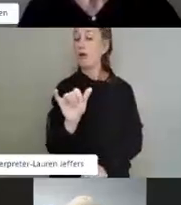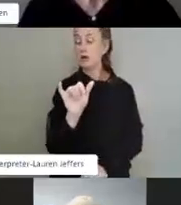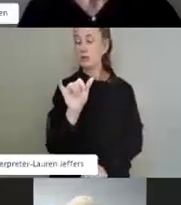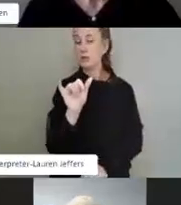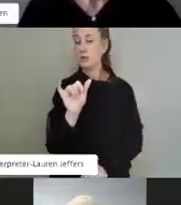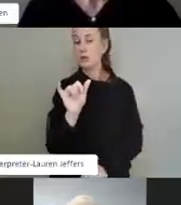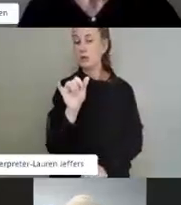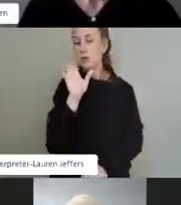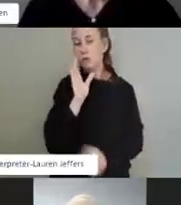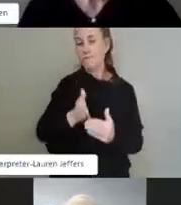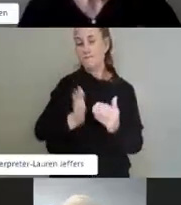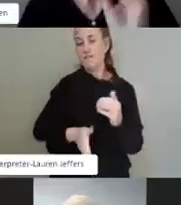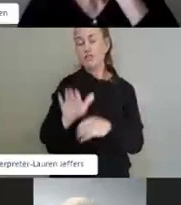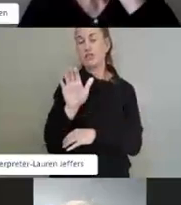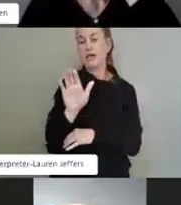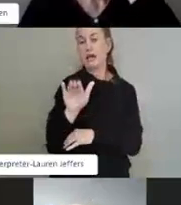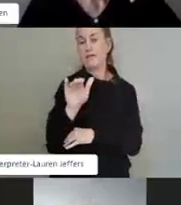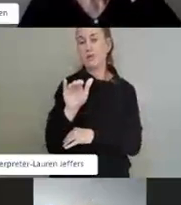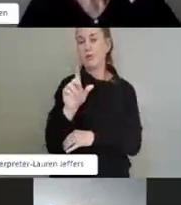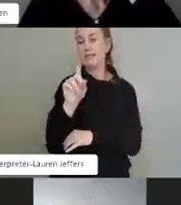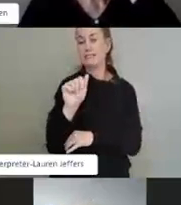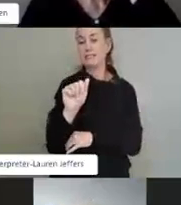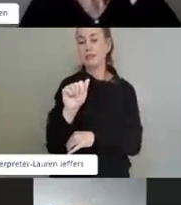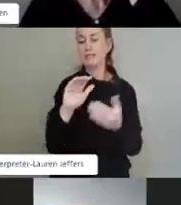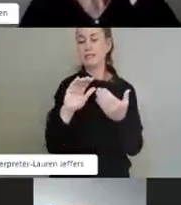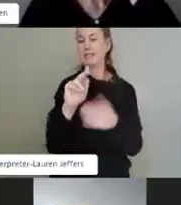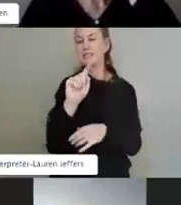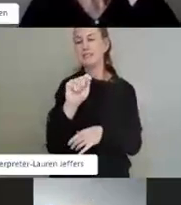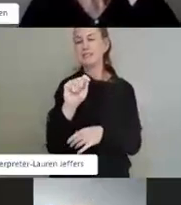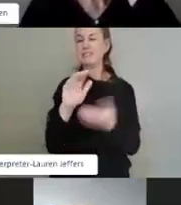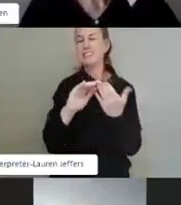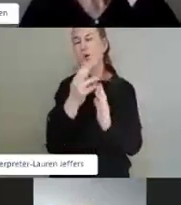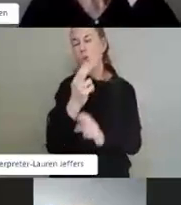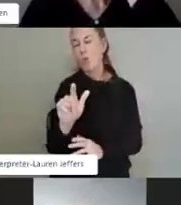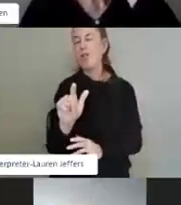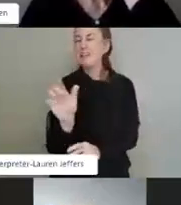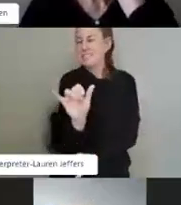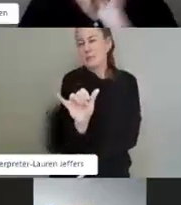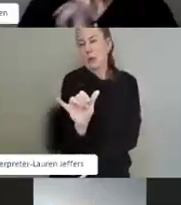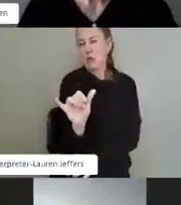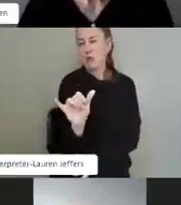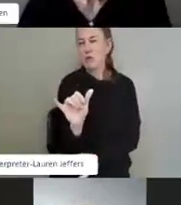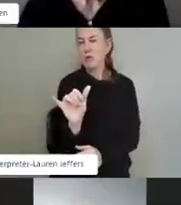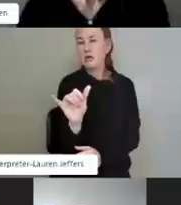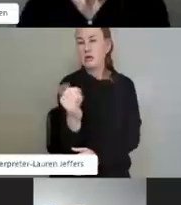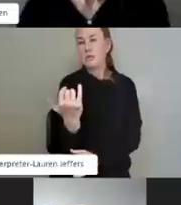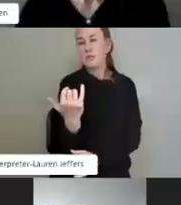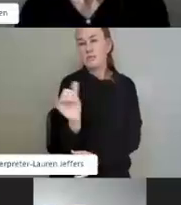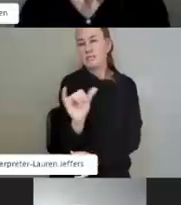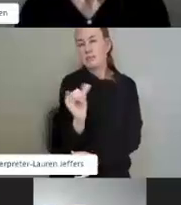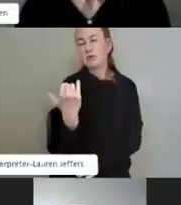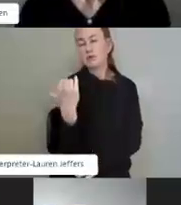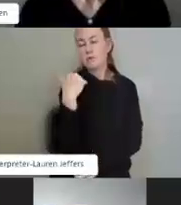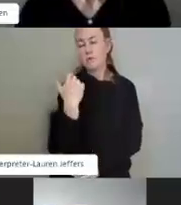the afternoon by having a disability town hall. And this will be kind of similar in structure to what we've done previously